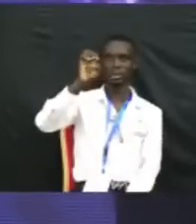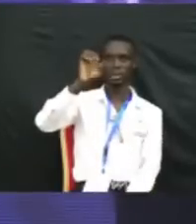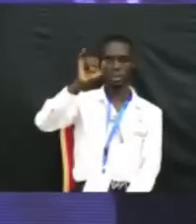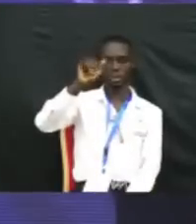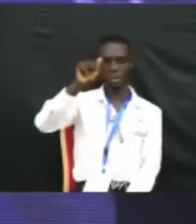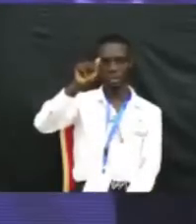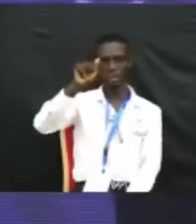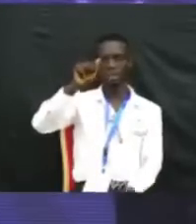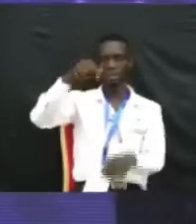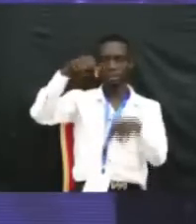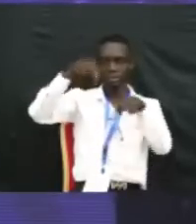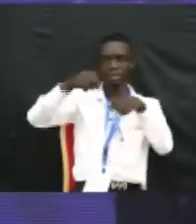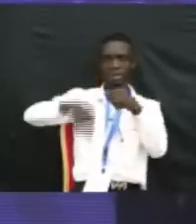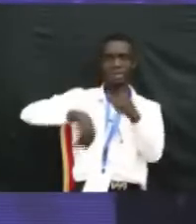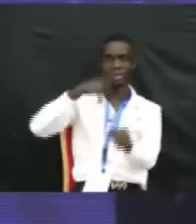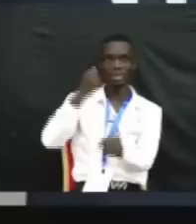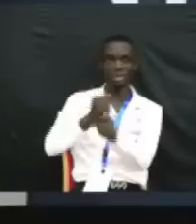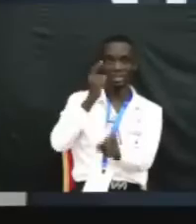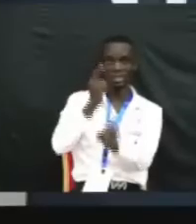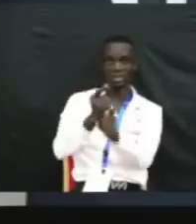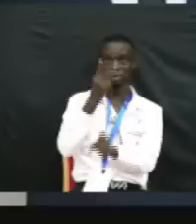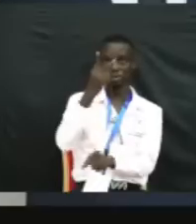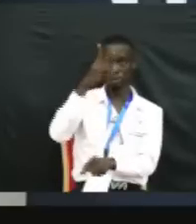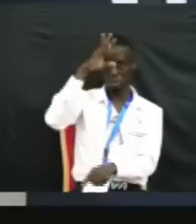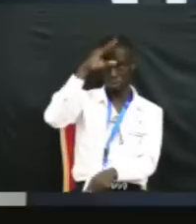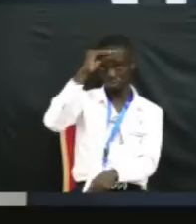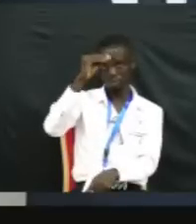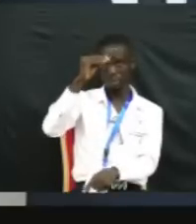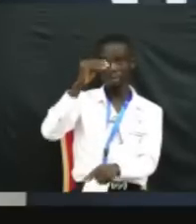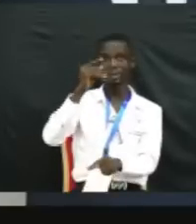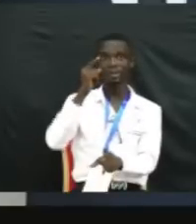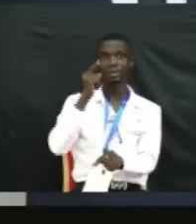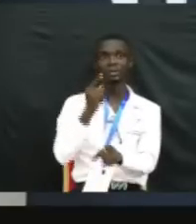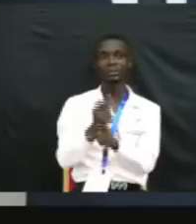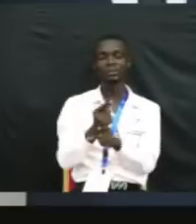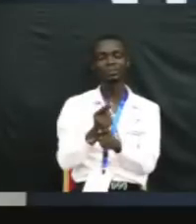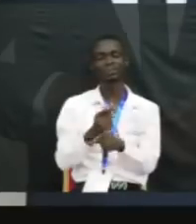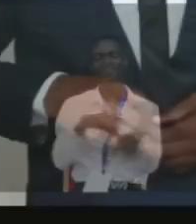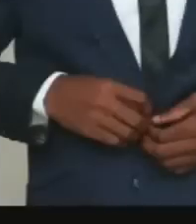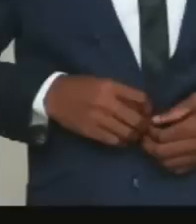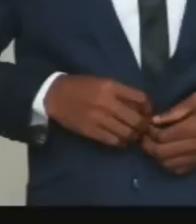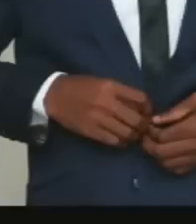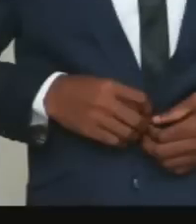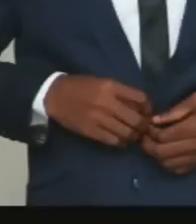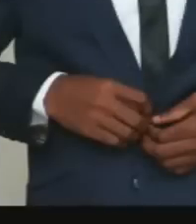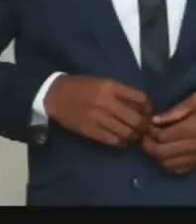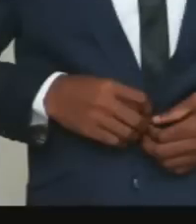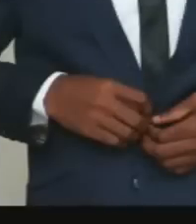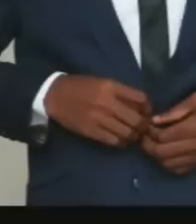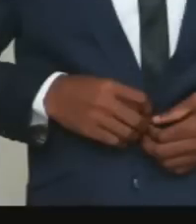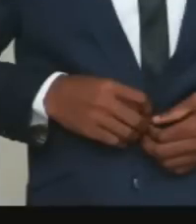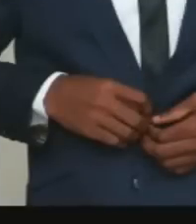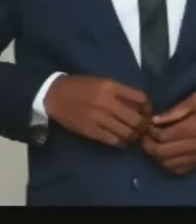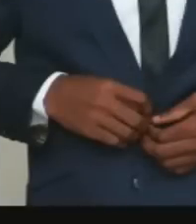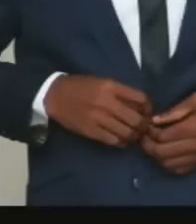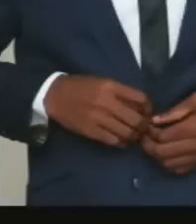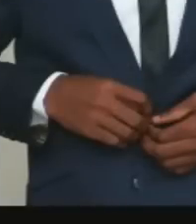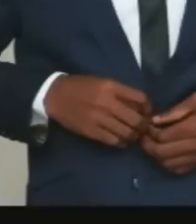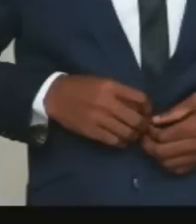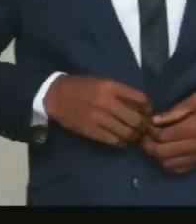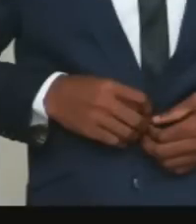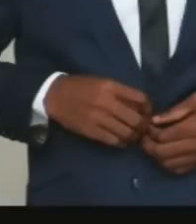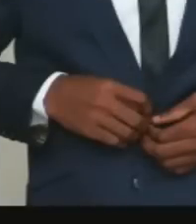Just by the work of two young men, they are very very aggressive. I was telling one of them that if I had the zeal that he